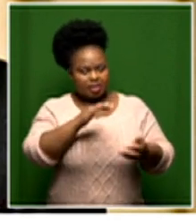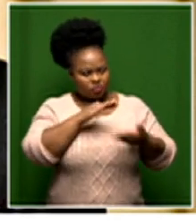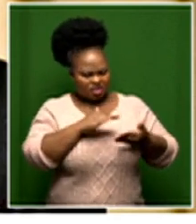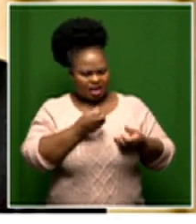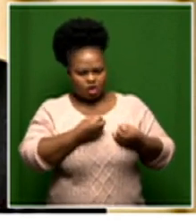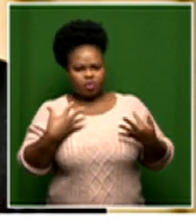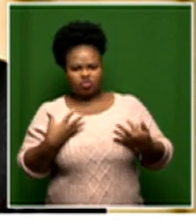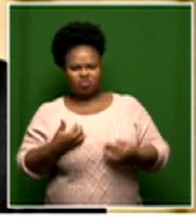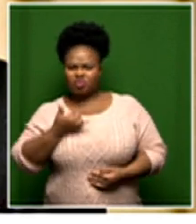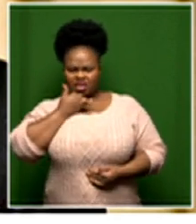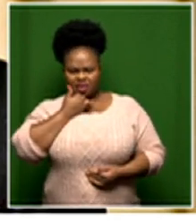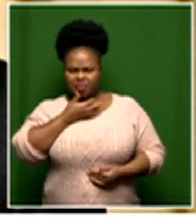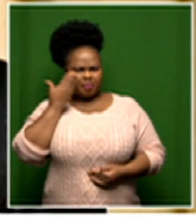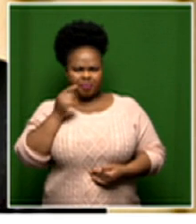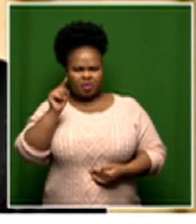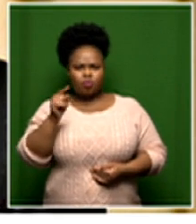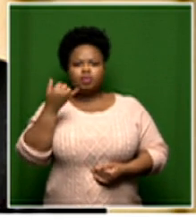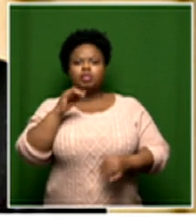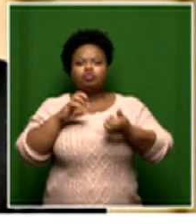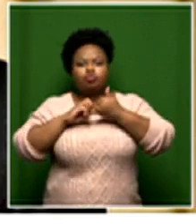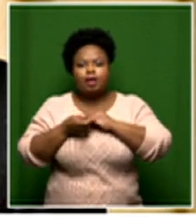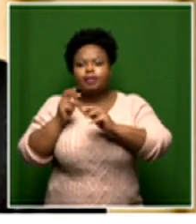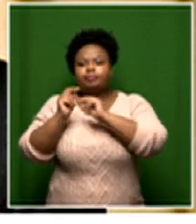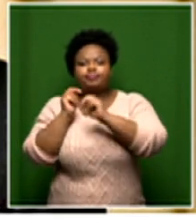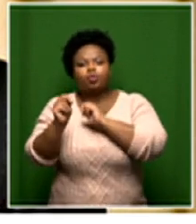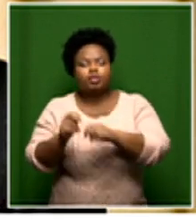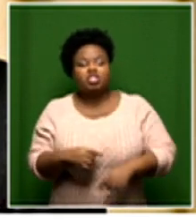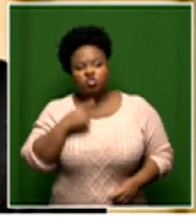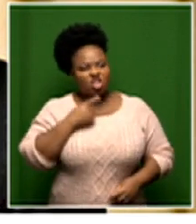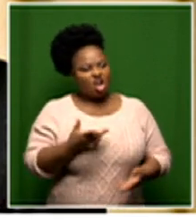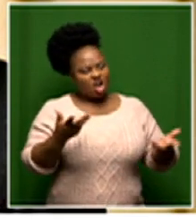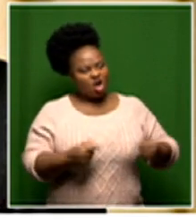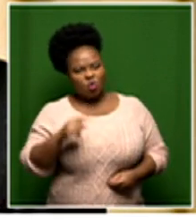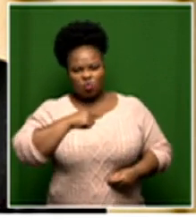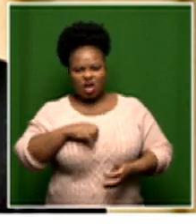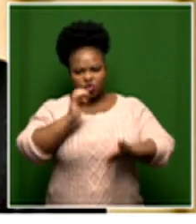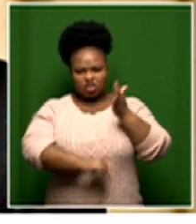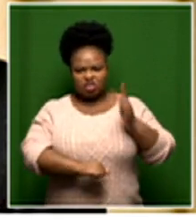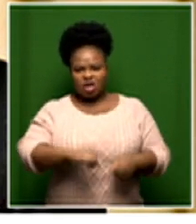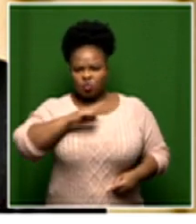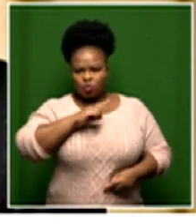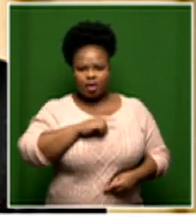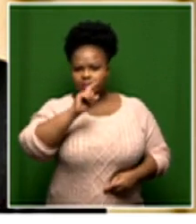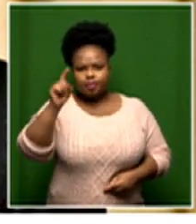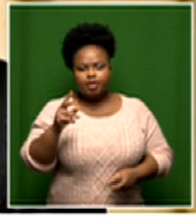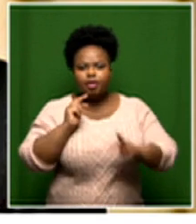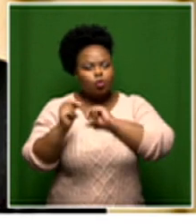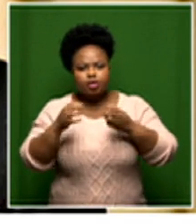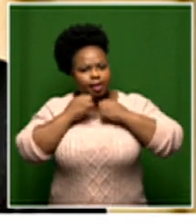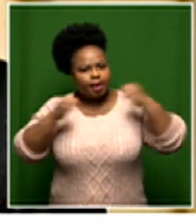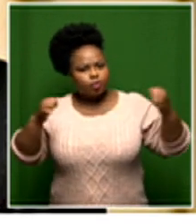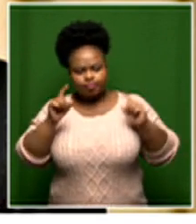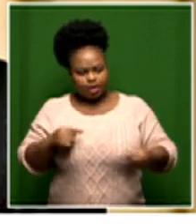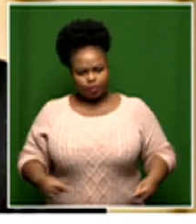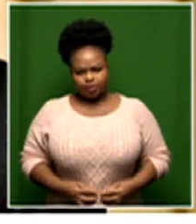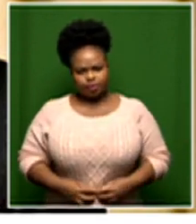still are not happy with the price. We're trying to negotiate the price. Someone says, "Oh yeah, you've been given a discount. Why don't you?" We can't negotiate in public.